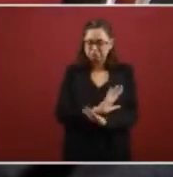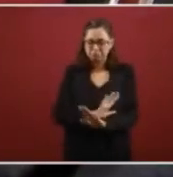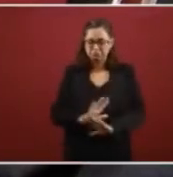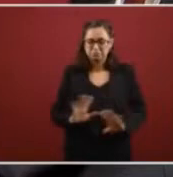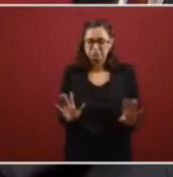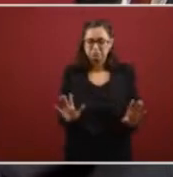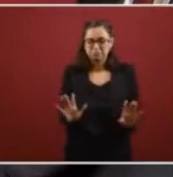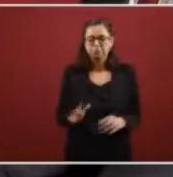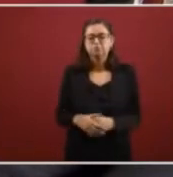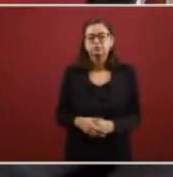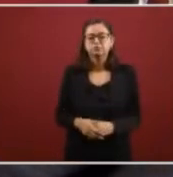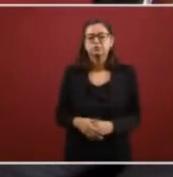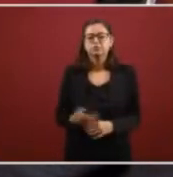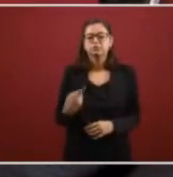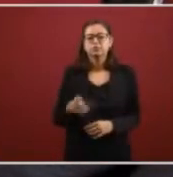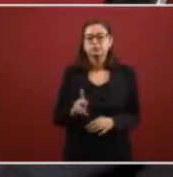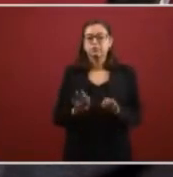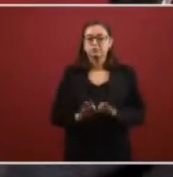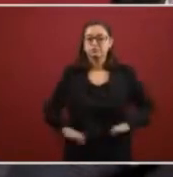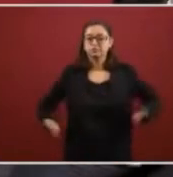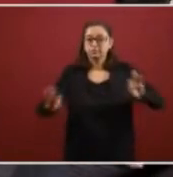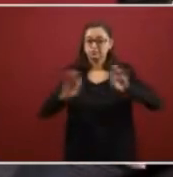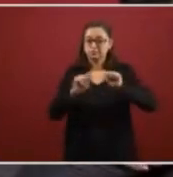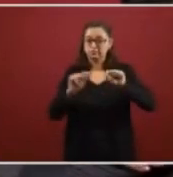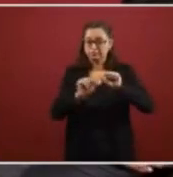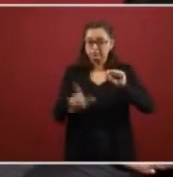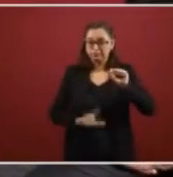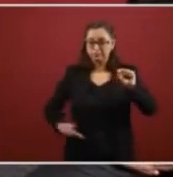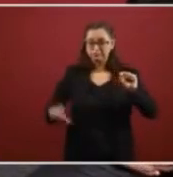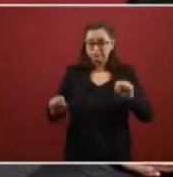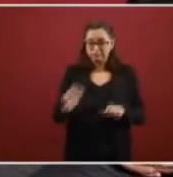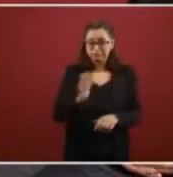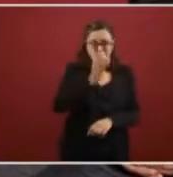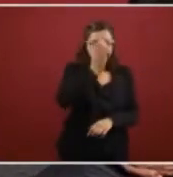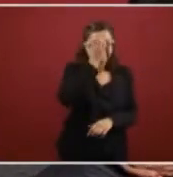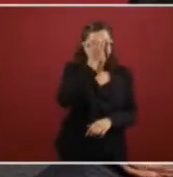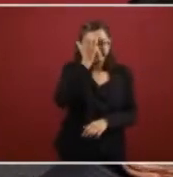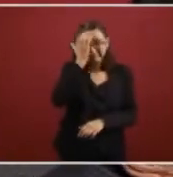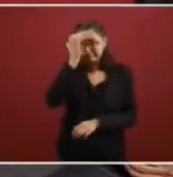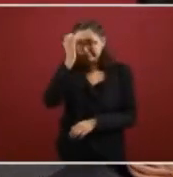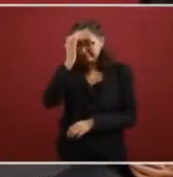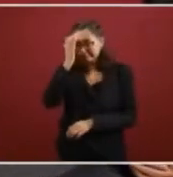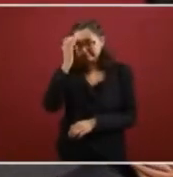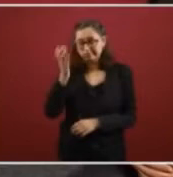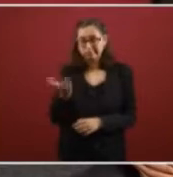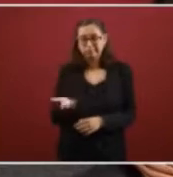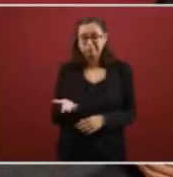it's very important to know Mexico,